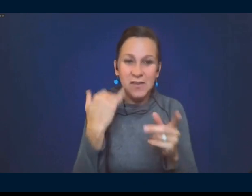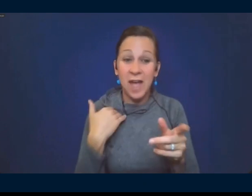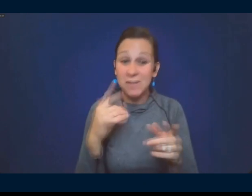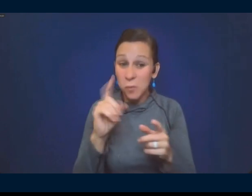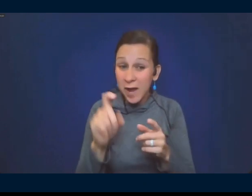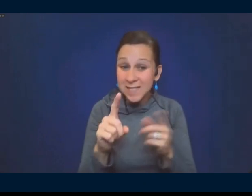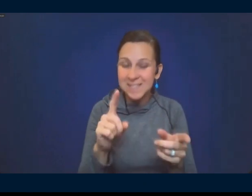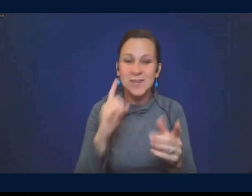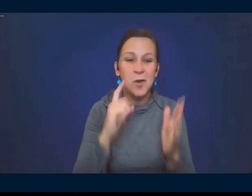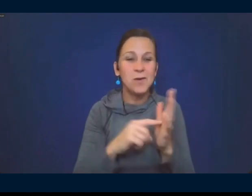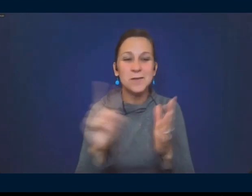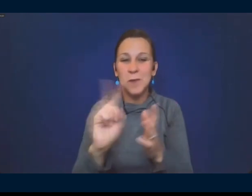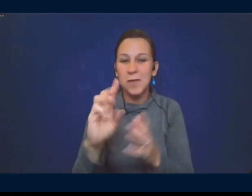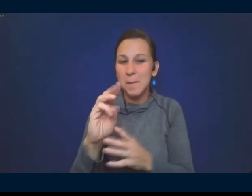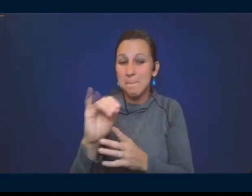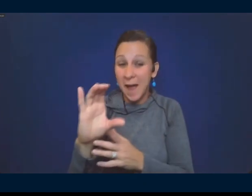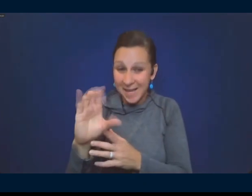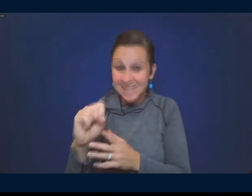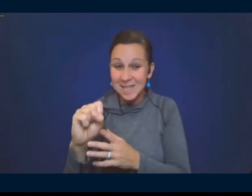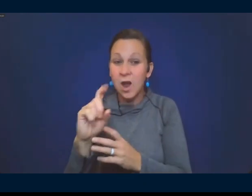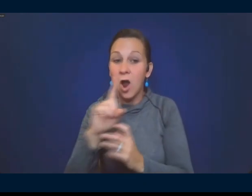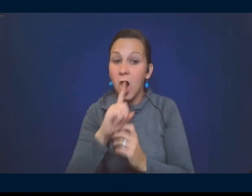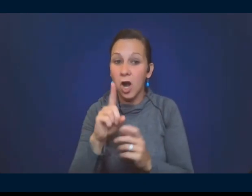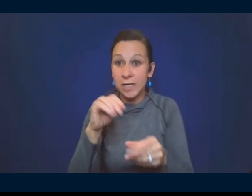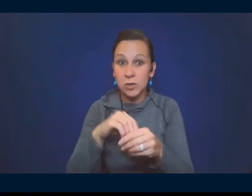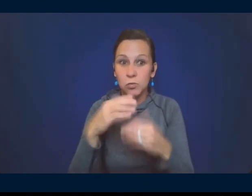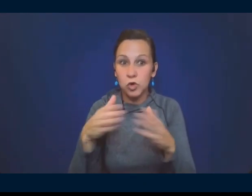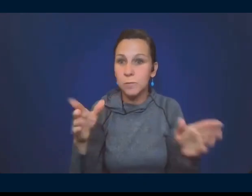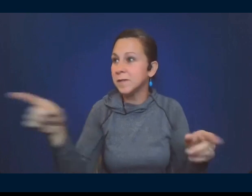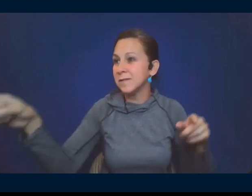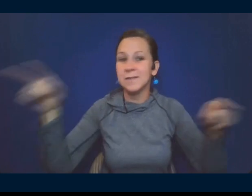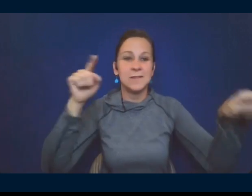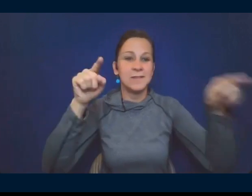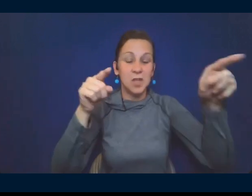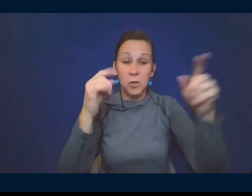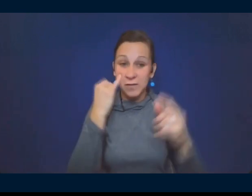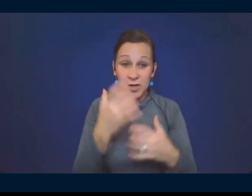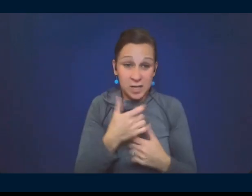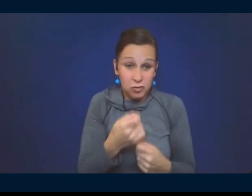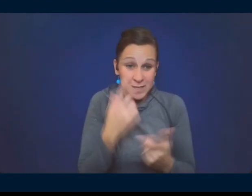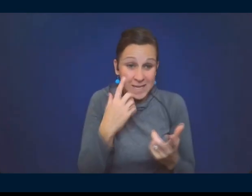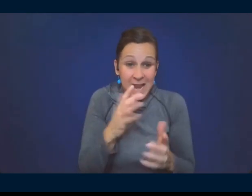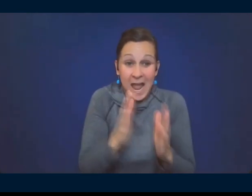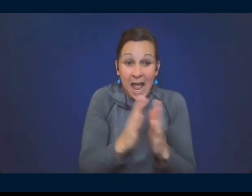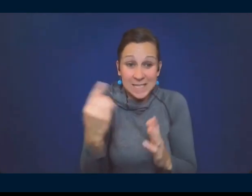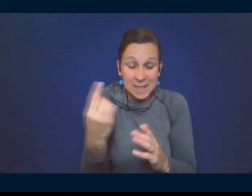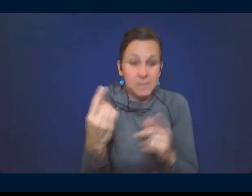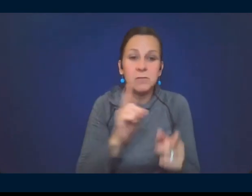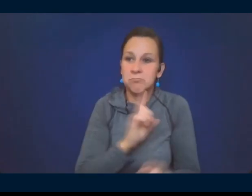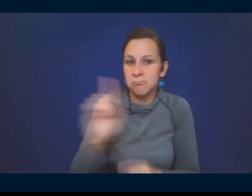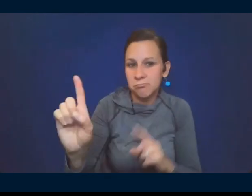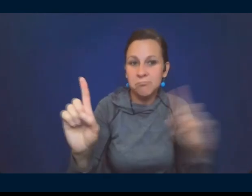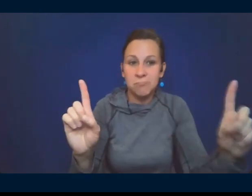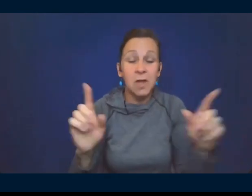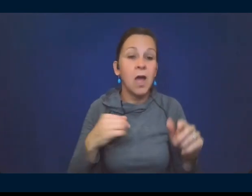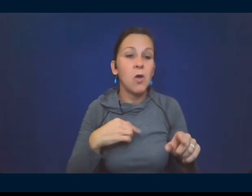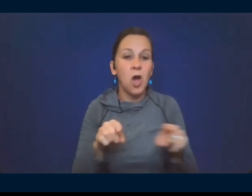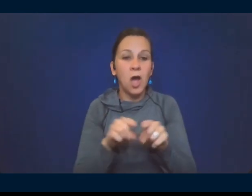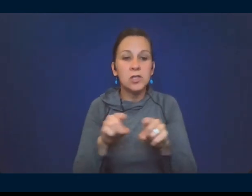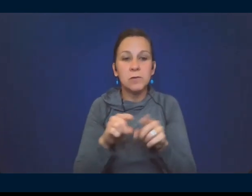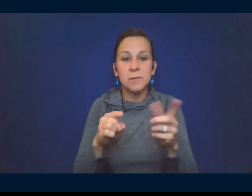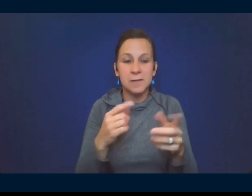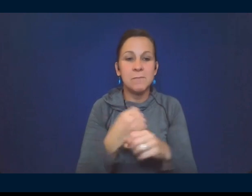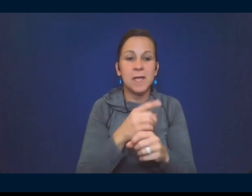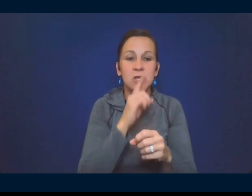the microphones are in the room. So if you are interested in answering a question, you can go there. I will also be monitoring guidebook